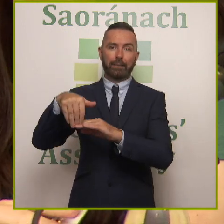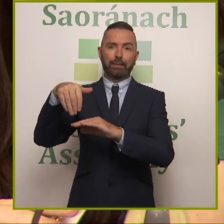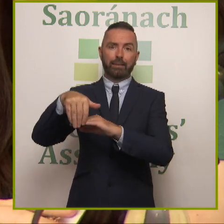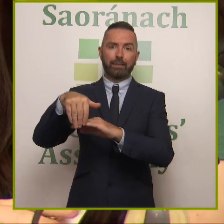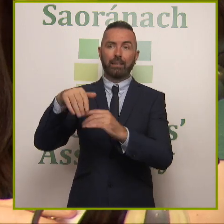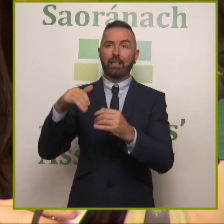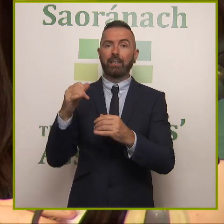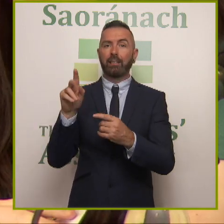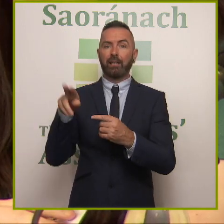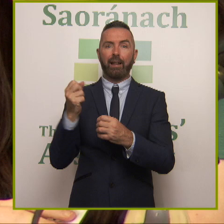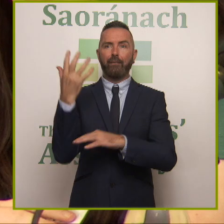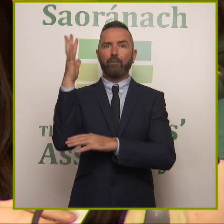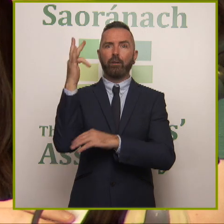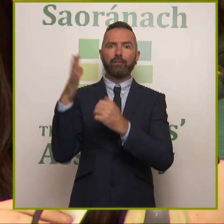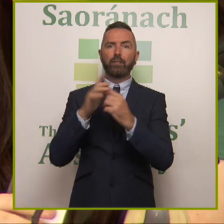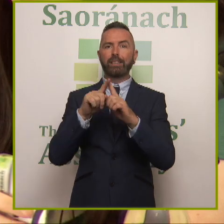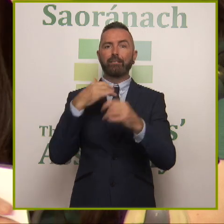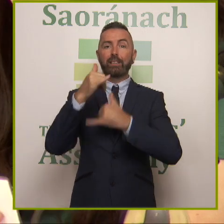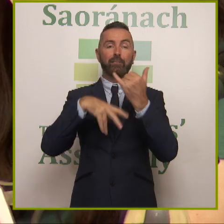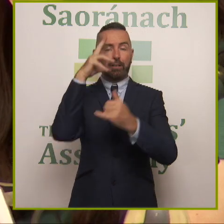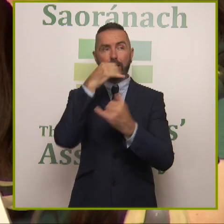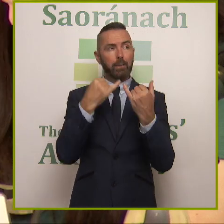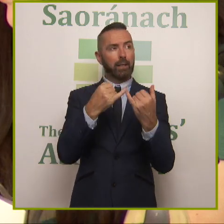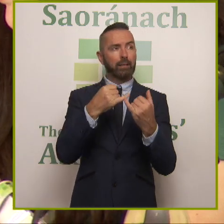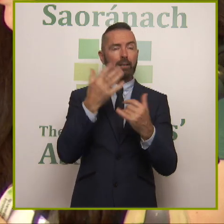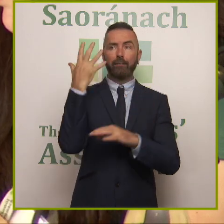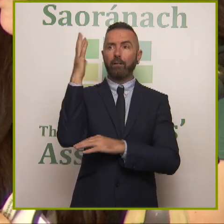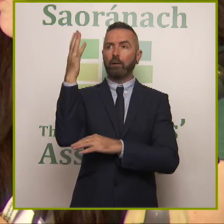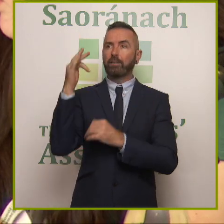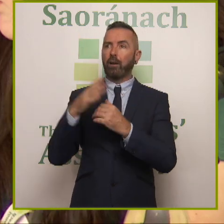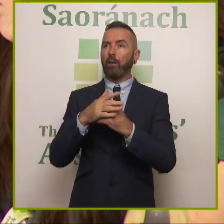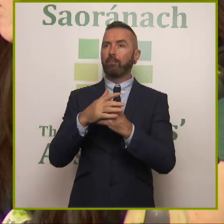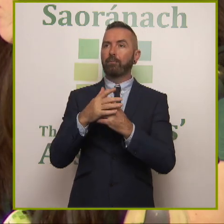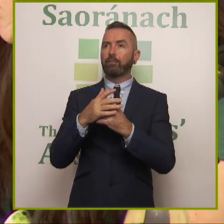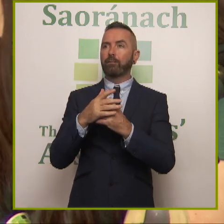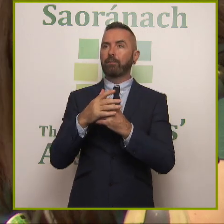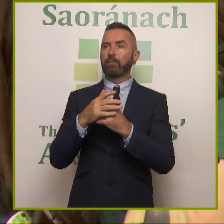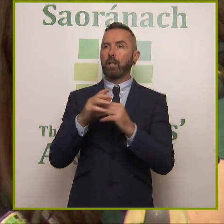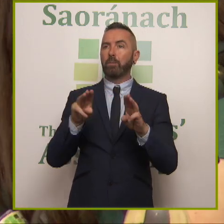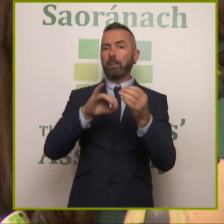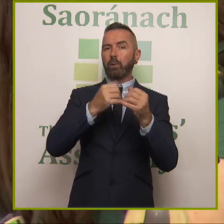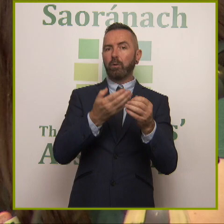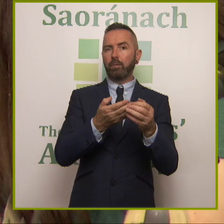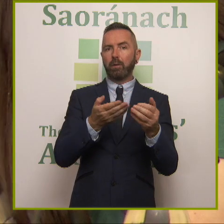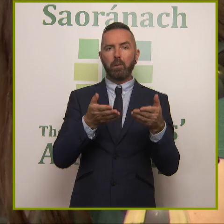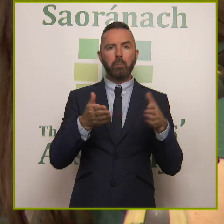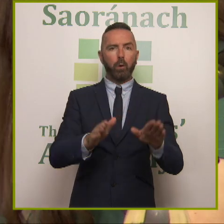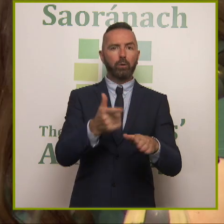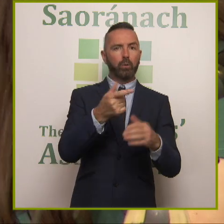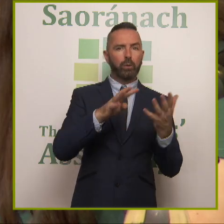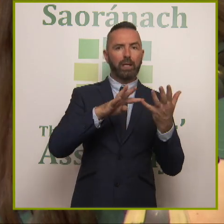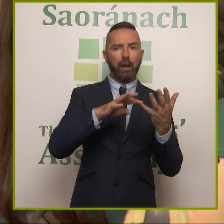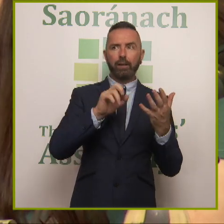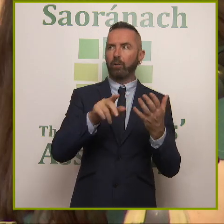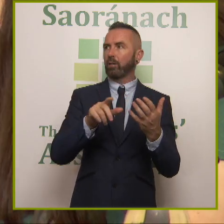different years. For example, like the forest of trees for the people born in 2009 or like 2011, you